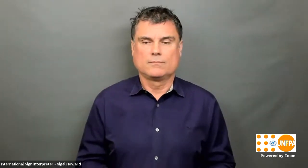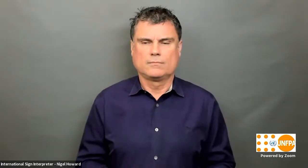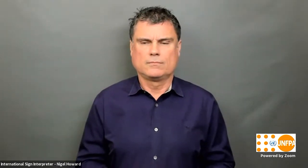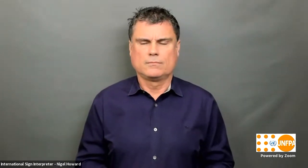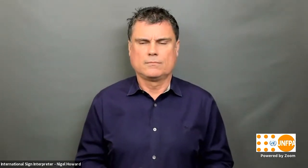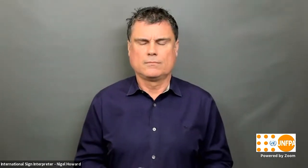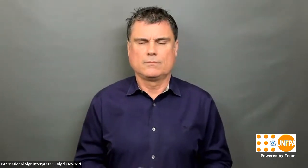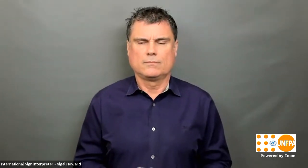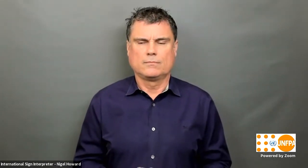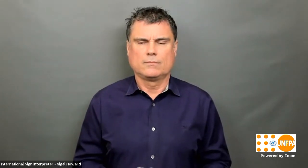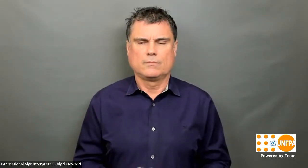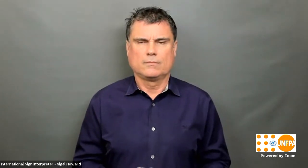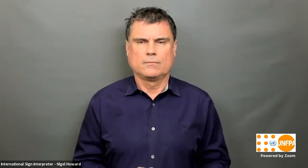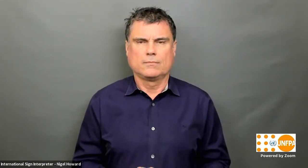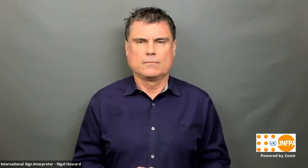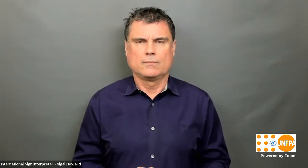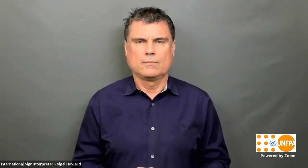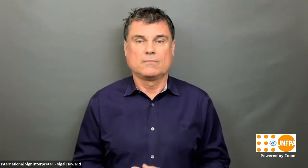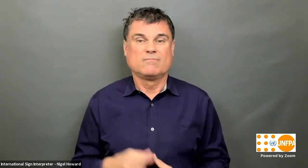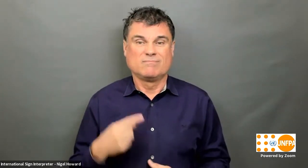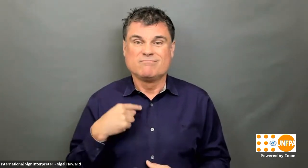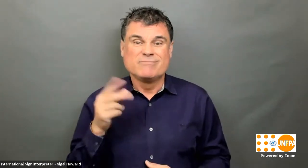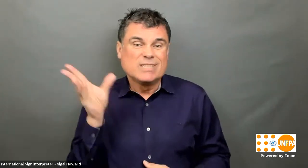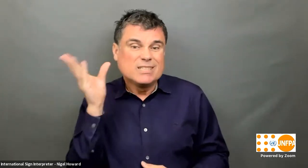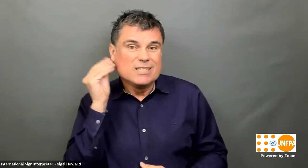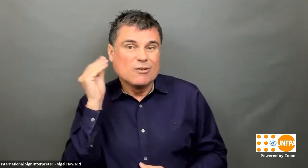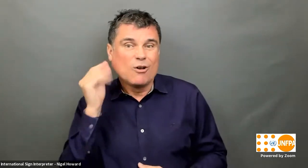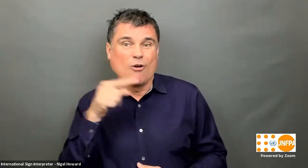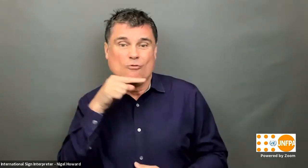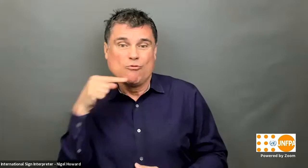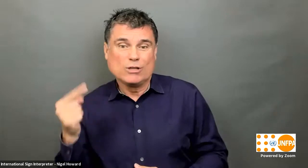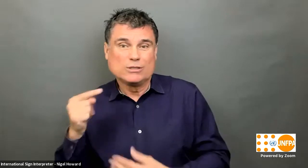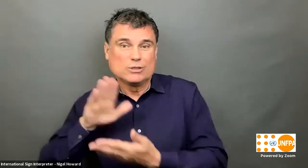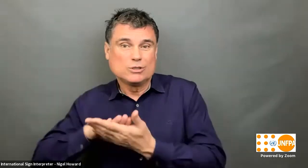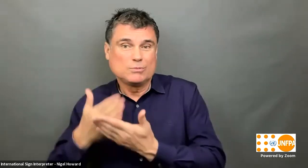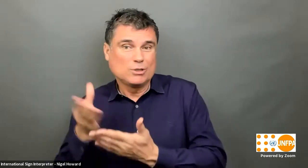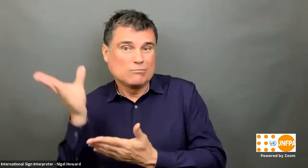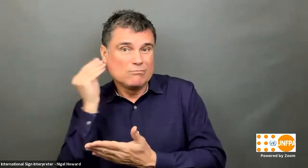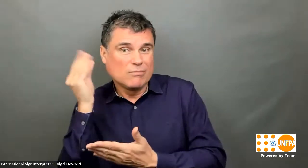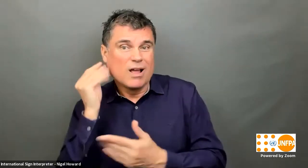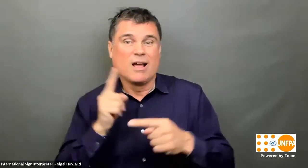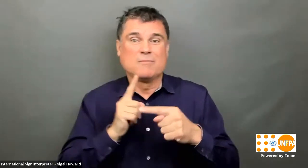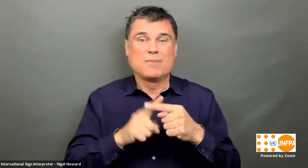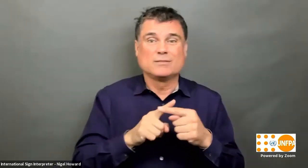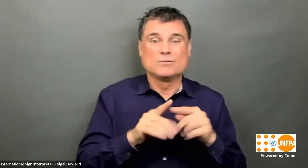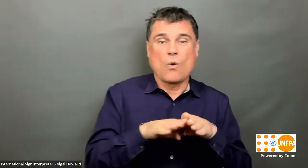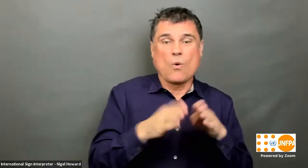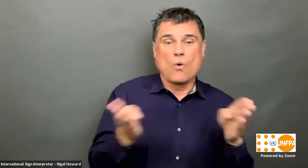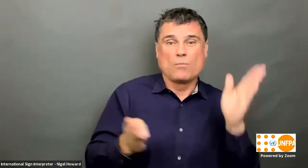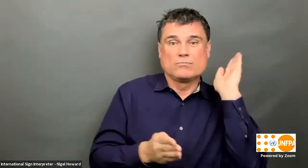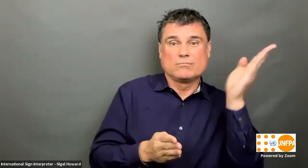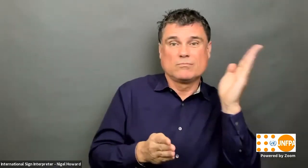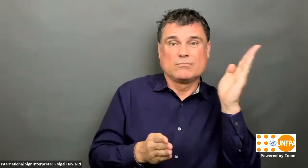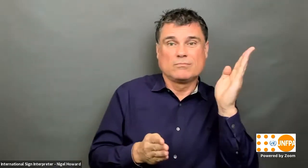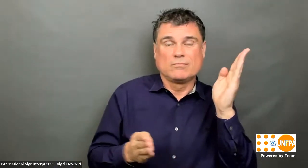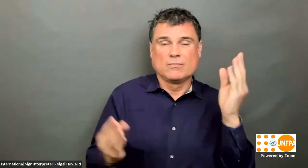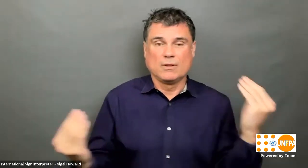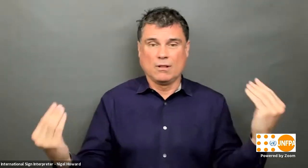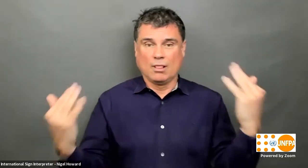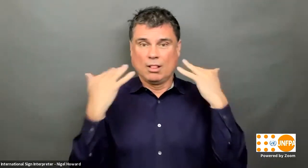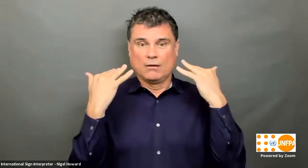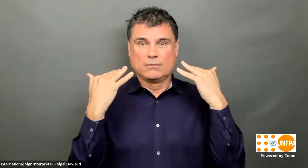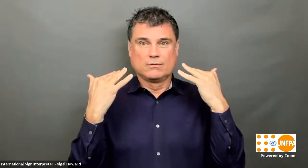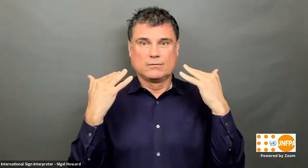I'm also hearing you on the English, the open floor. So I'm not sure. Can you just not say anything for a second, please? All right, let's